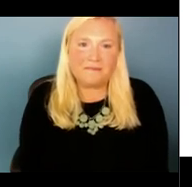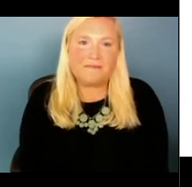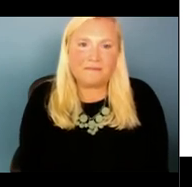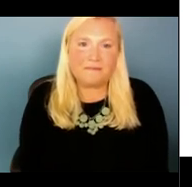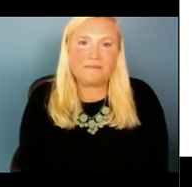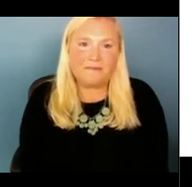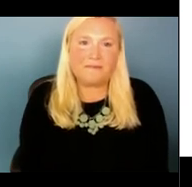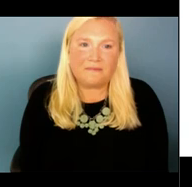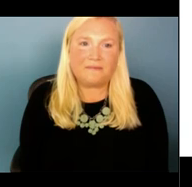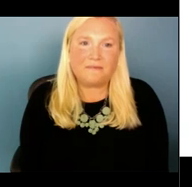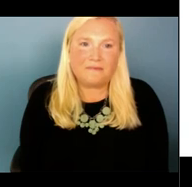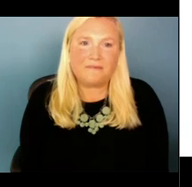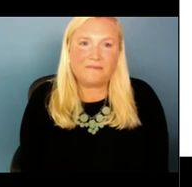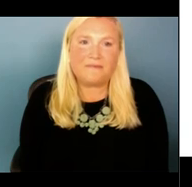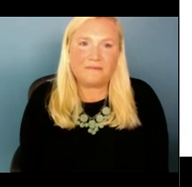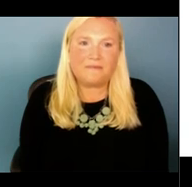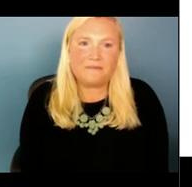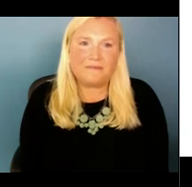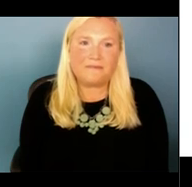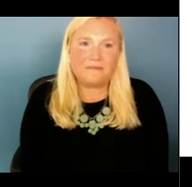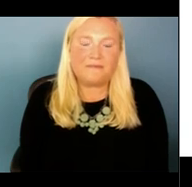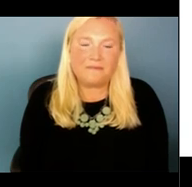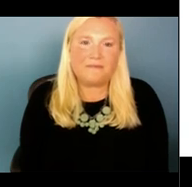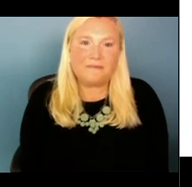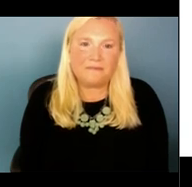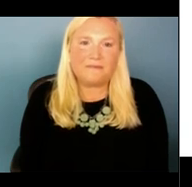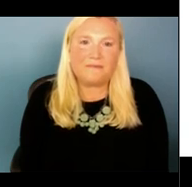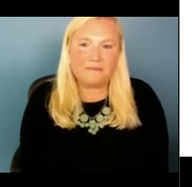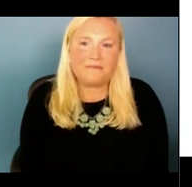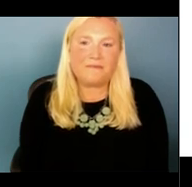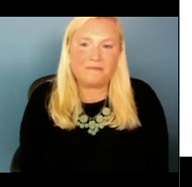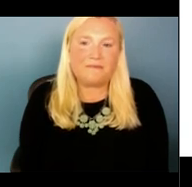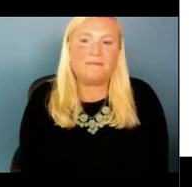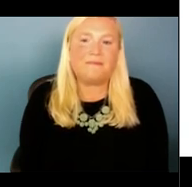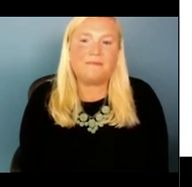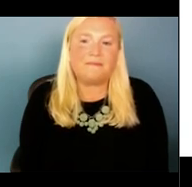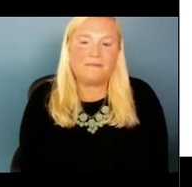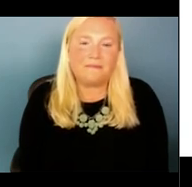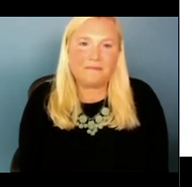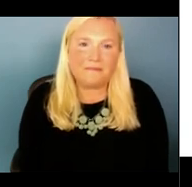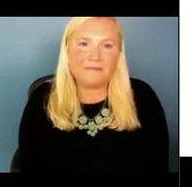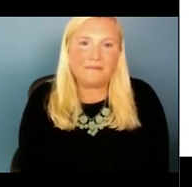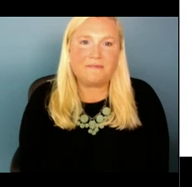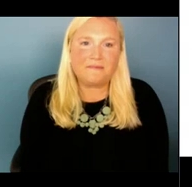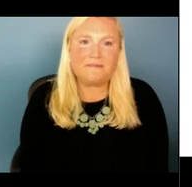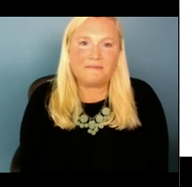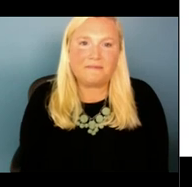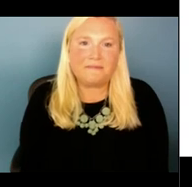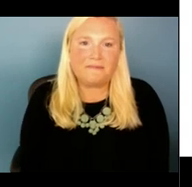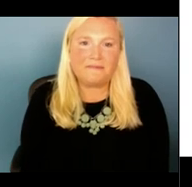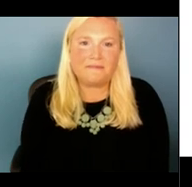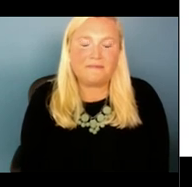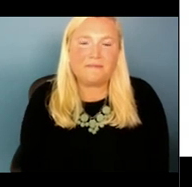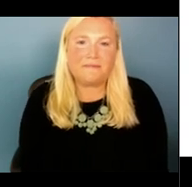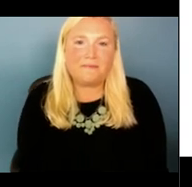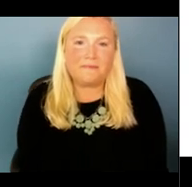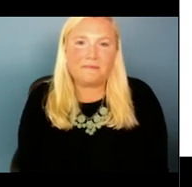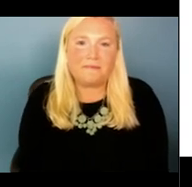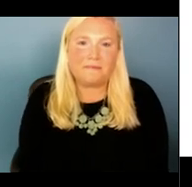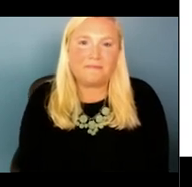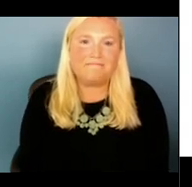field in improving our understanding of what is underlying stuttering. And today we can say with some certainty that we have some pretty